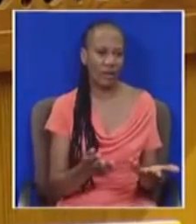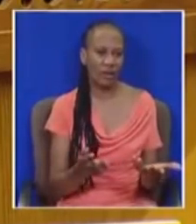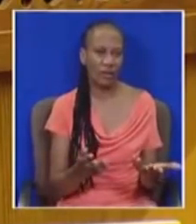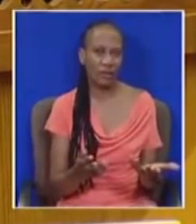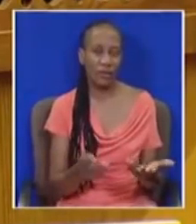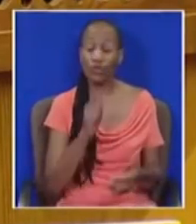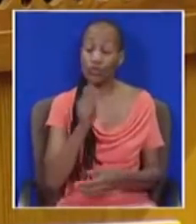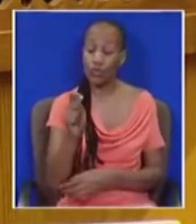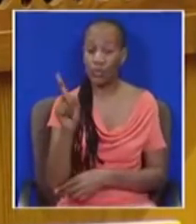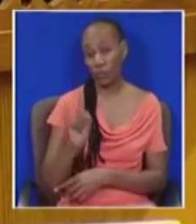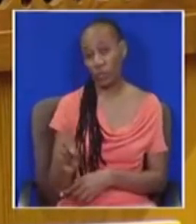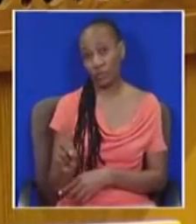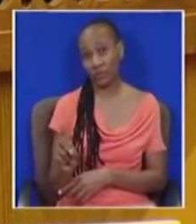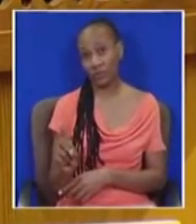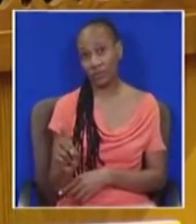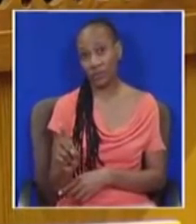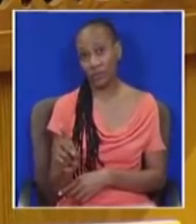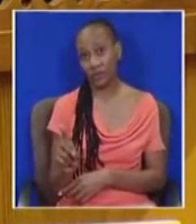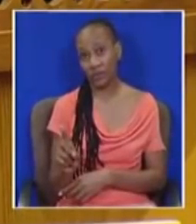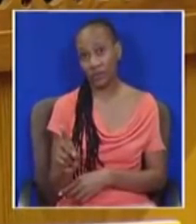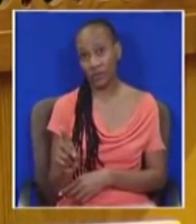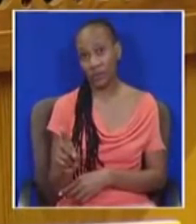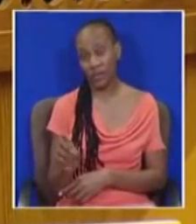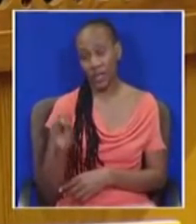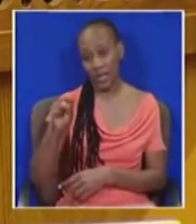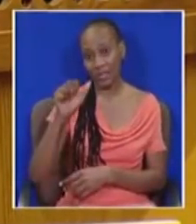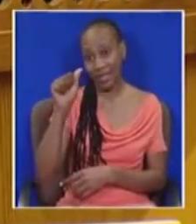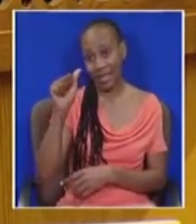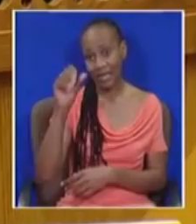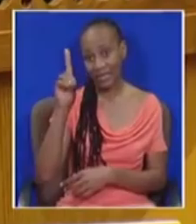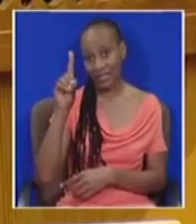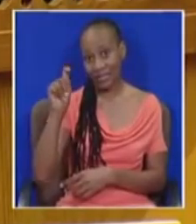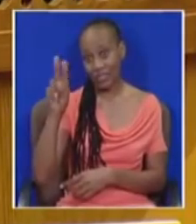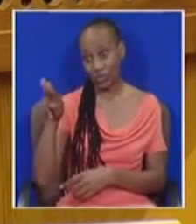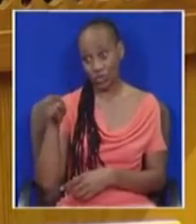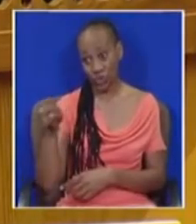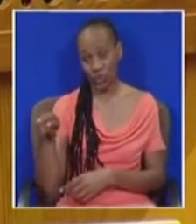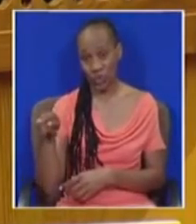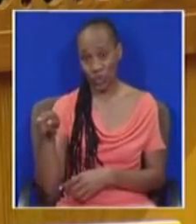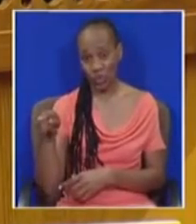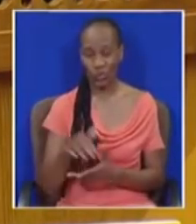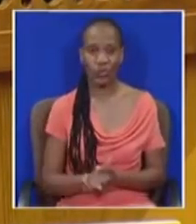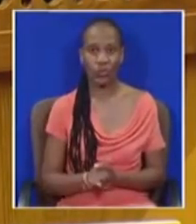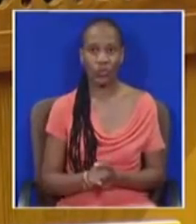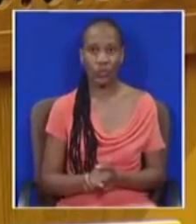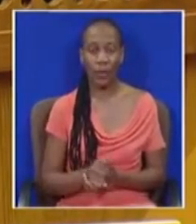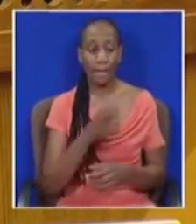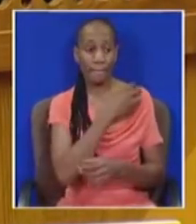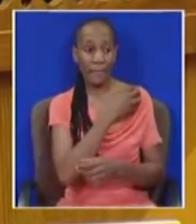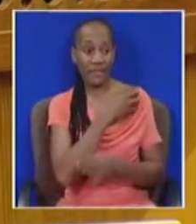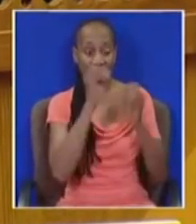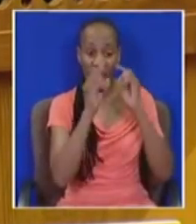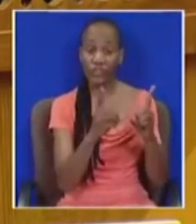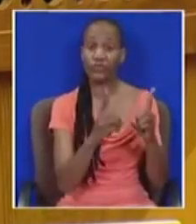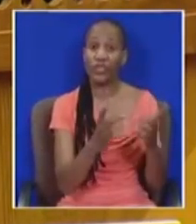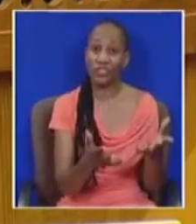We must acknowledge the role of SATU in it. Minister Motshekga's ministerial task